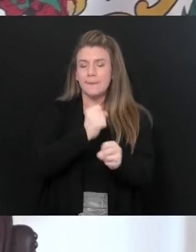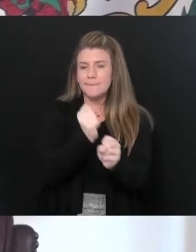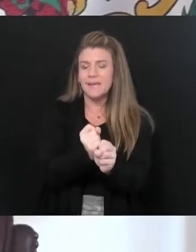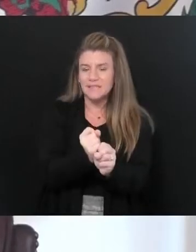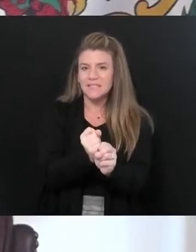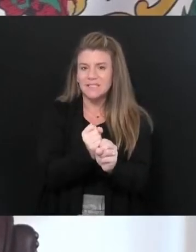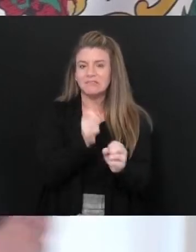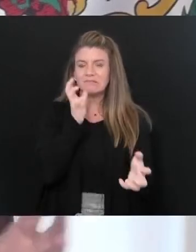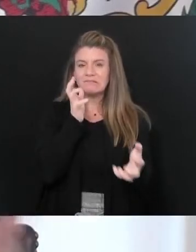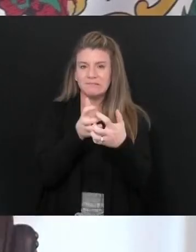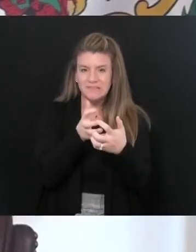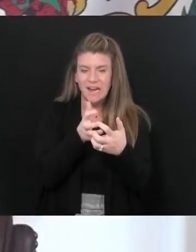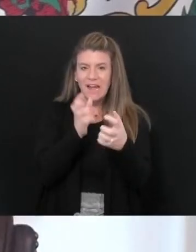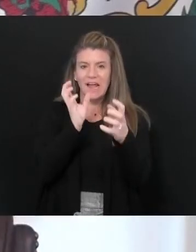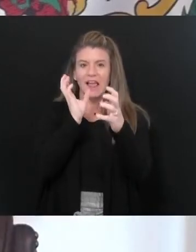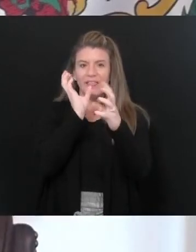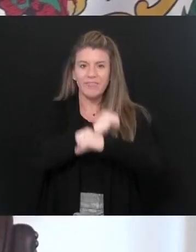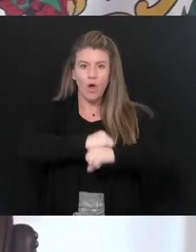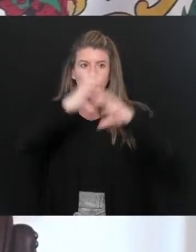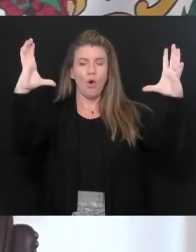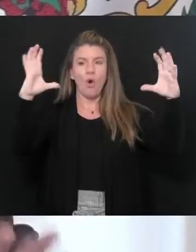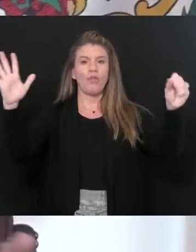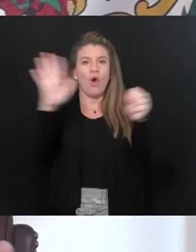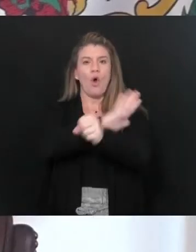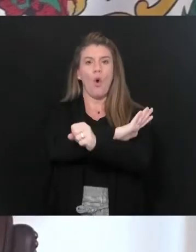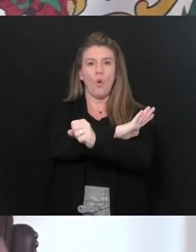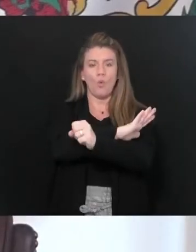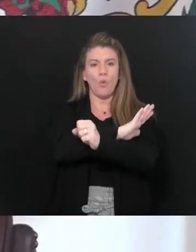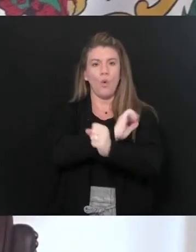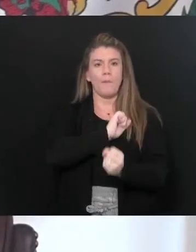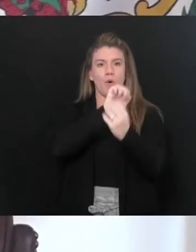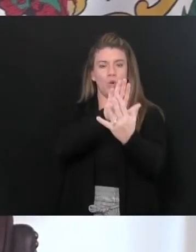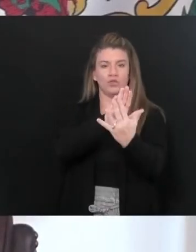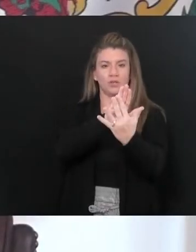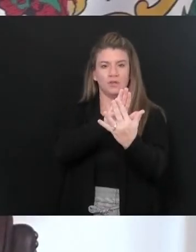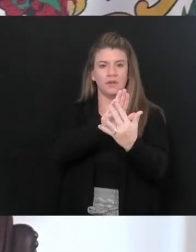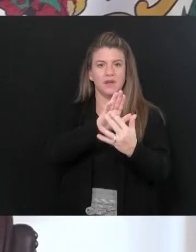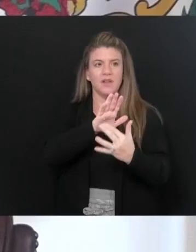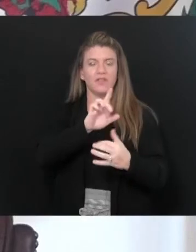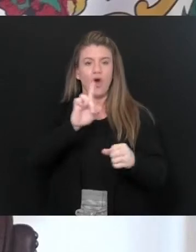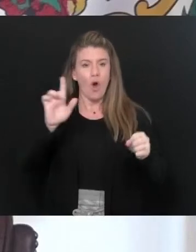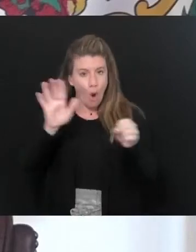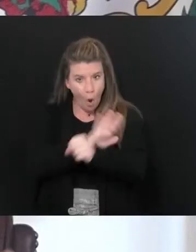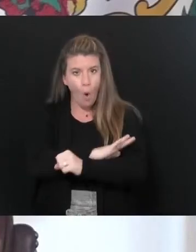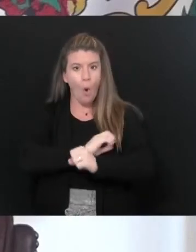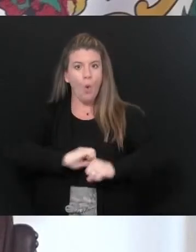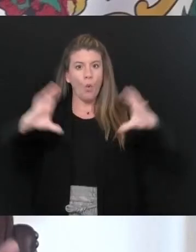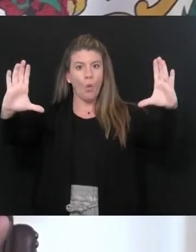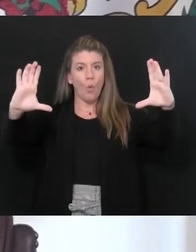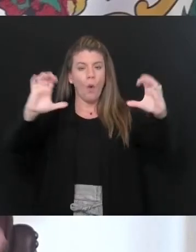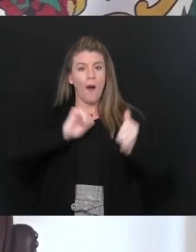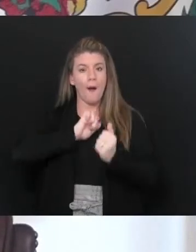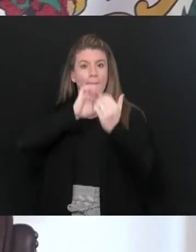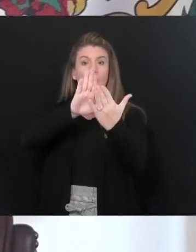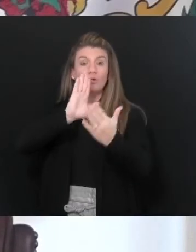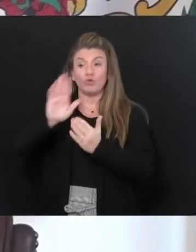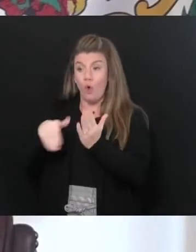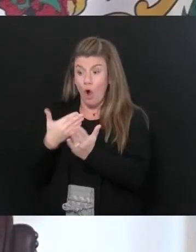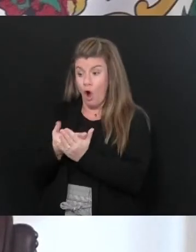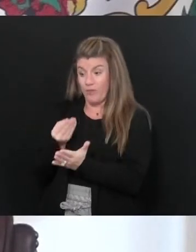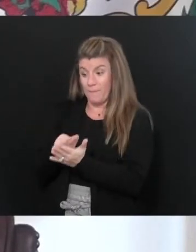sure that the holistic approach, the absolute approach to all the dollars that we